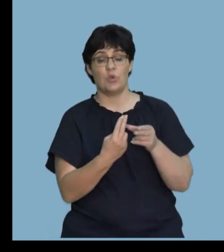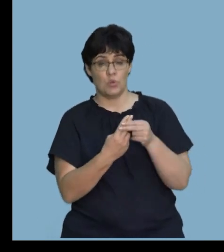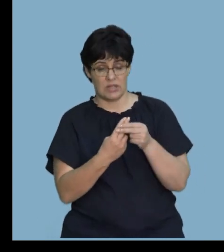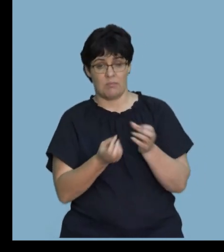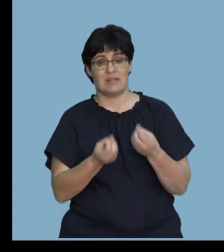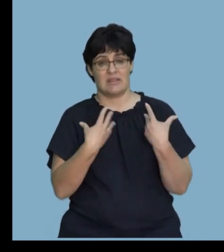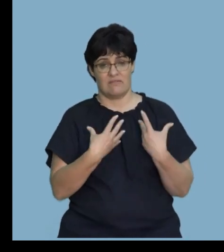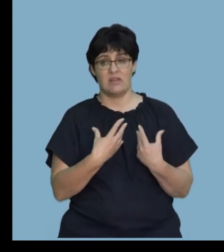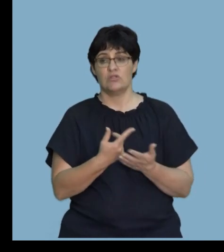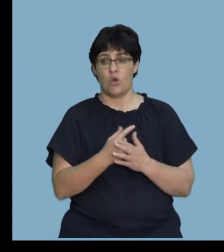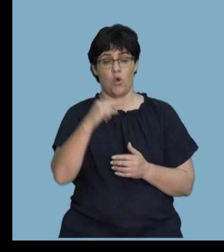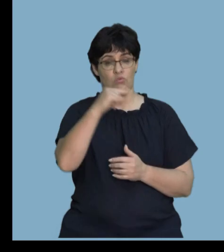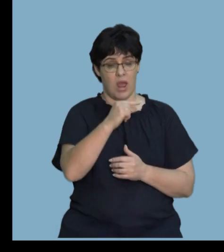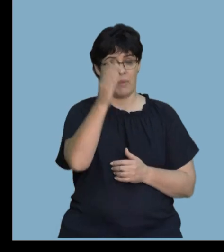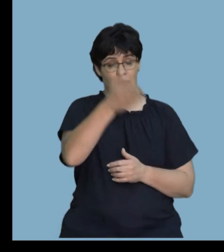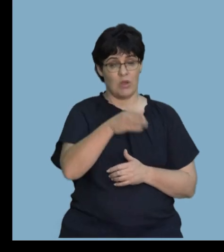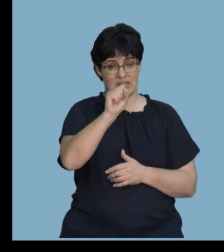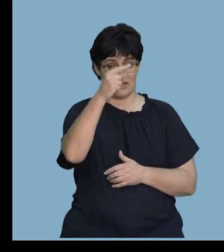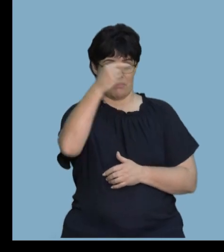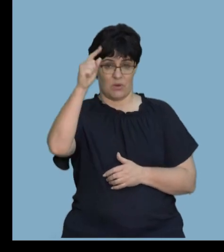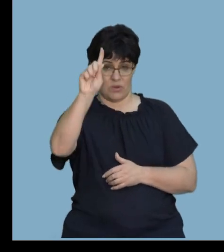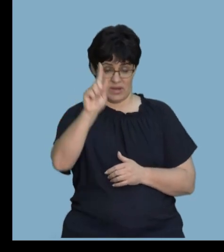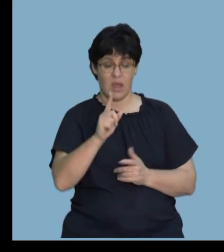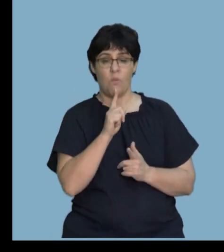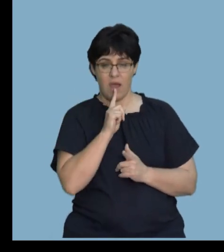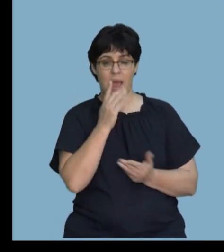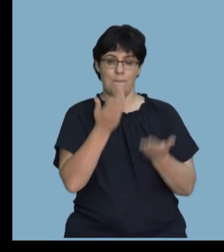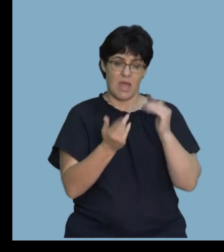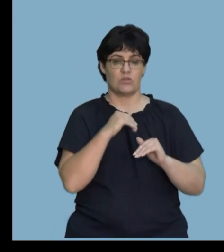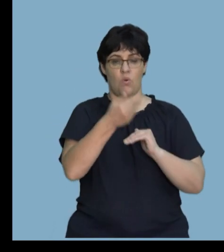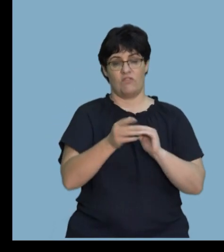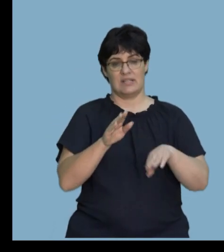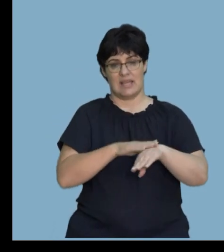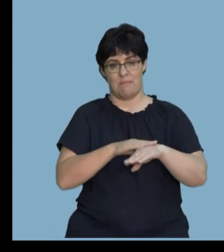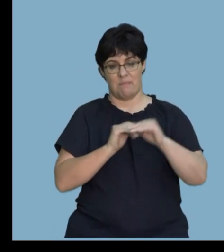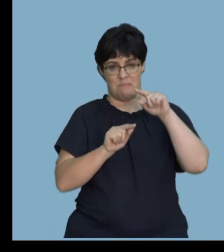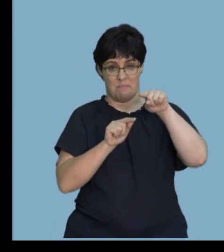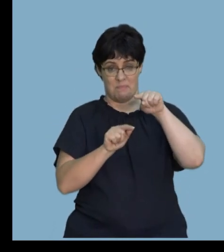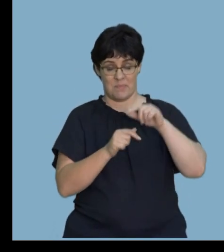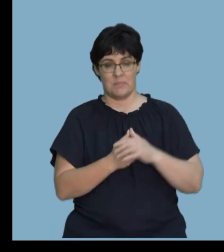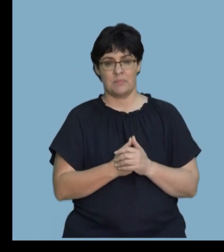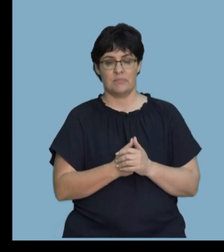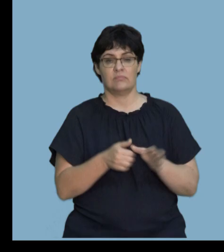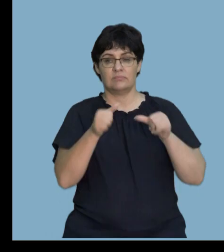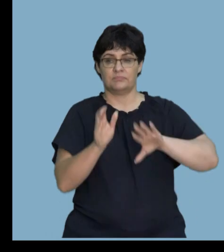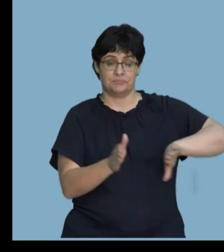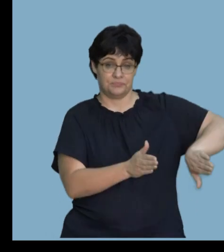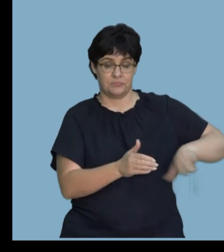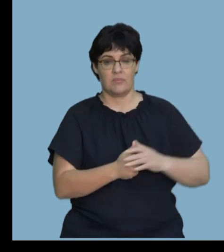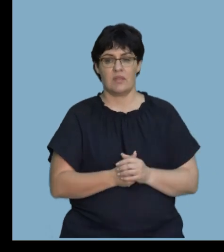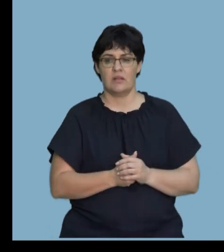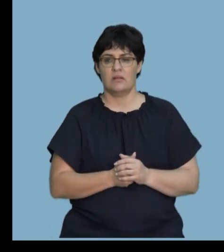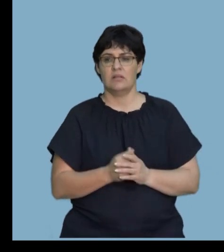in grams per second. Why? Because this is mass over time. All right, and then the next one, it talks about